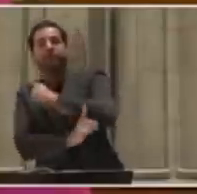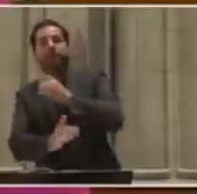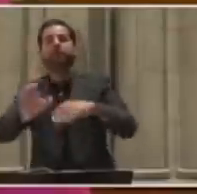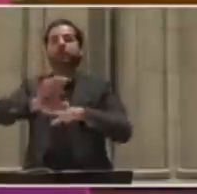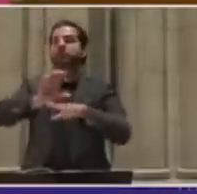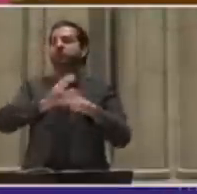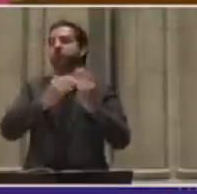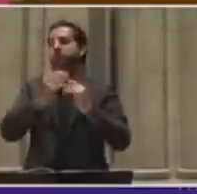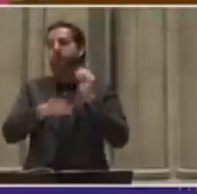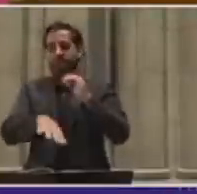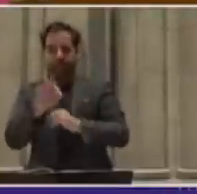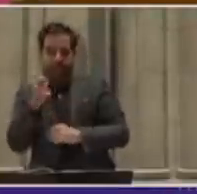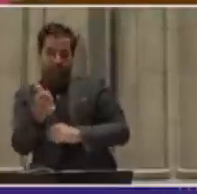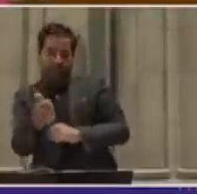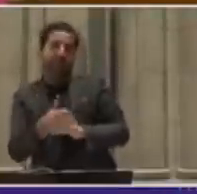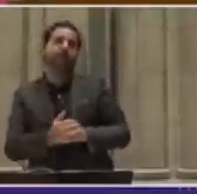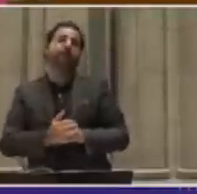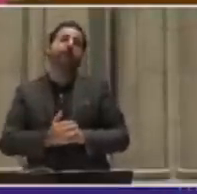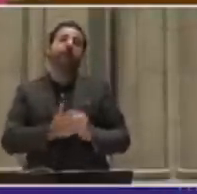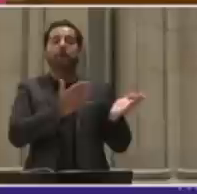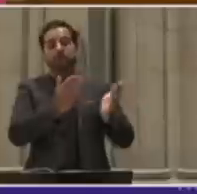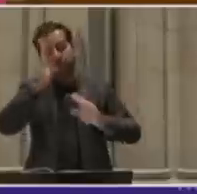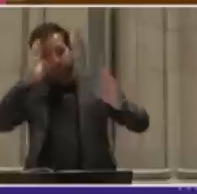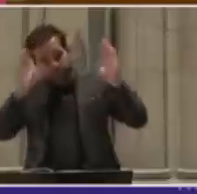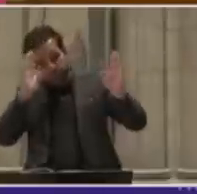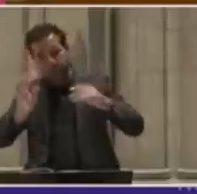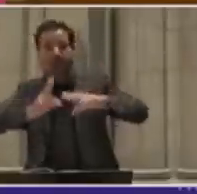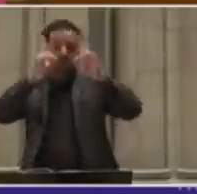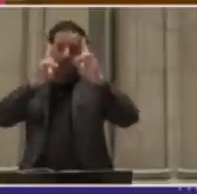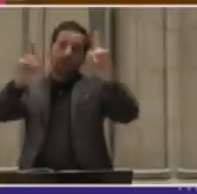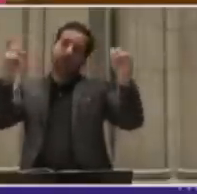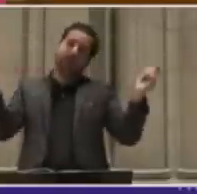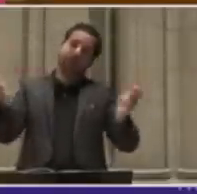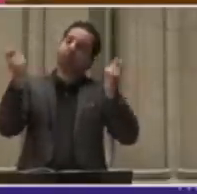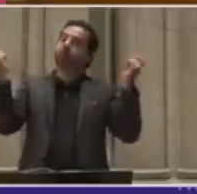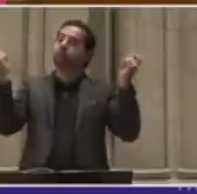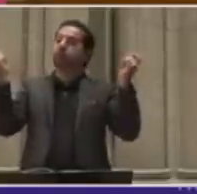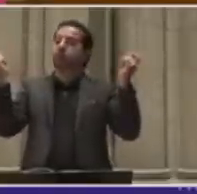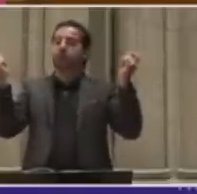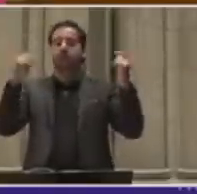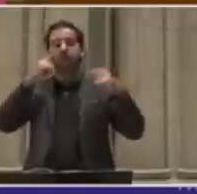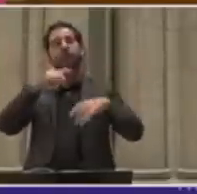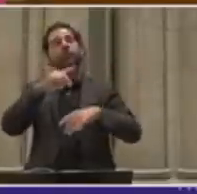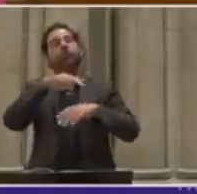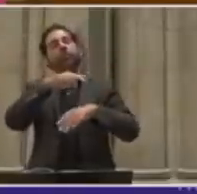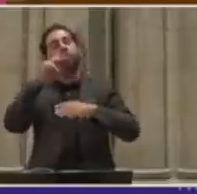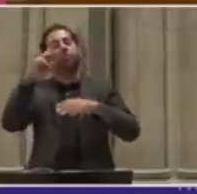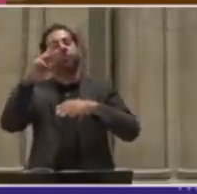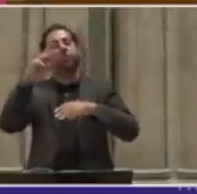wherever they may be found, and bring you greetings in honor and celebration of the Washington National